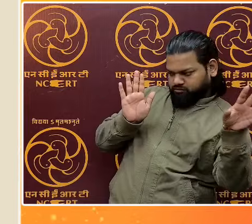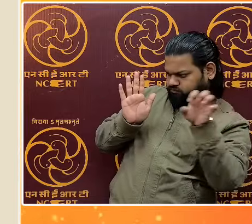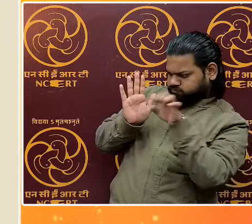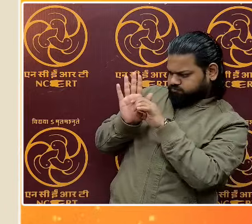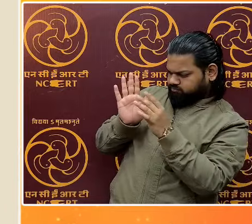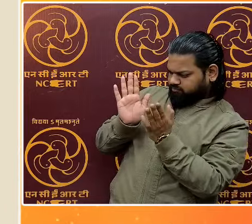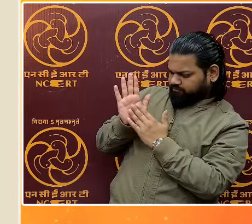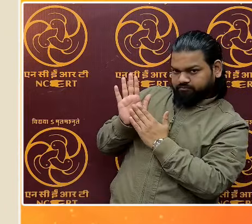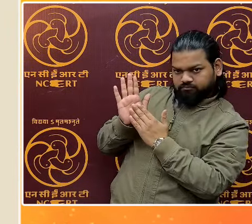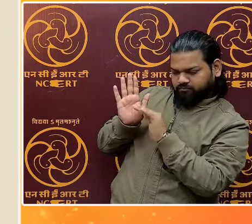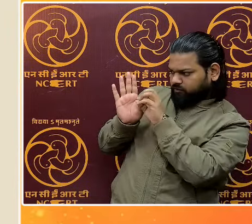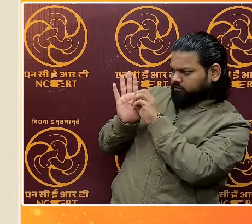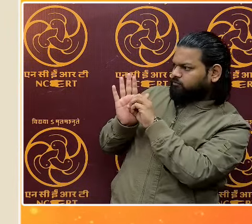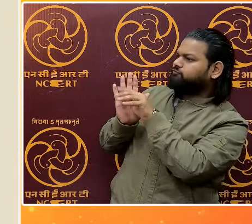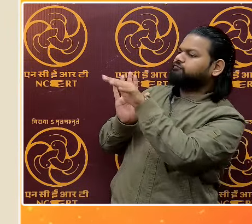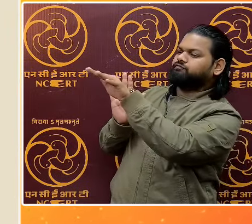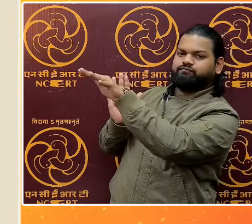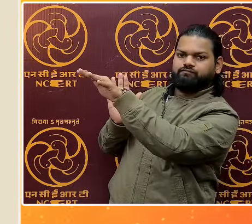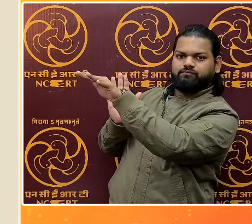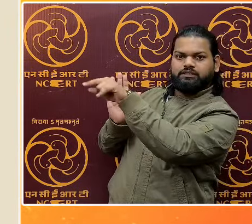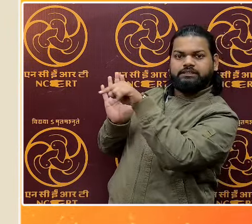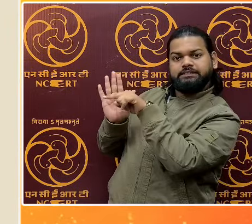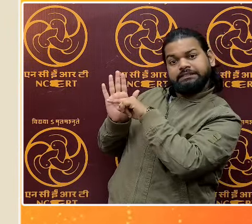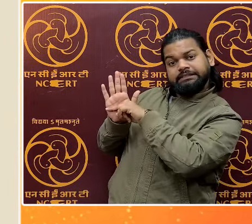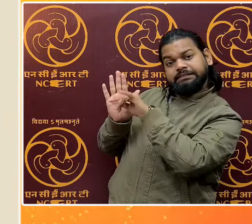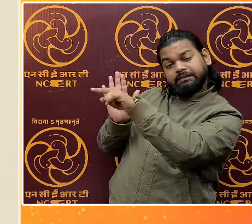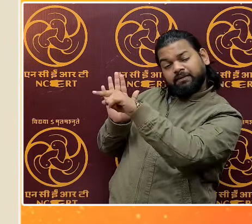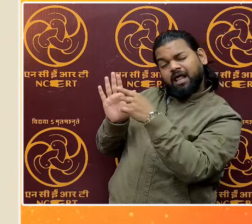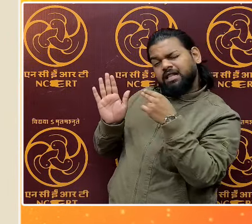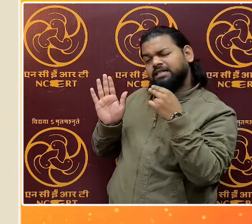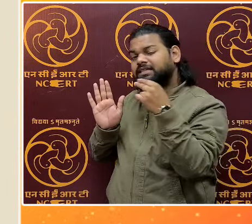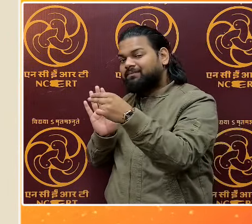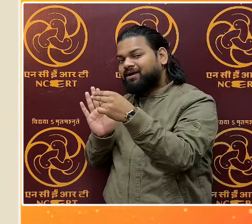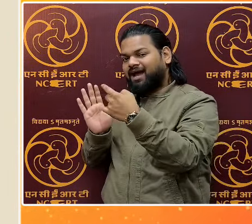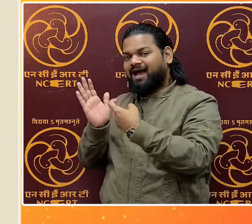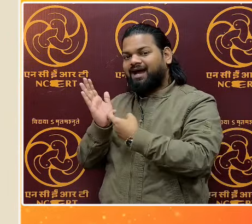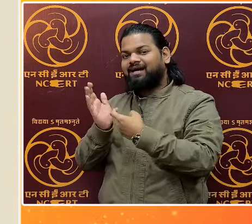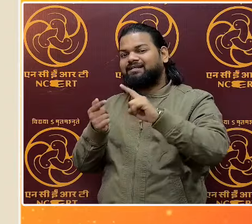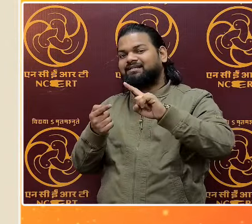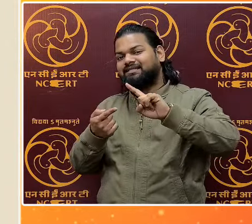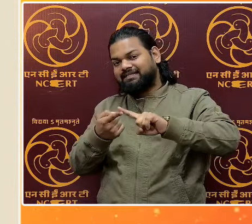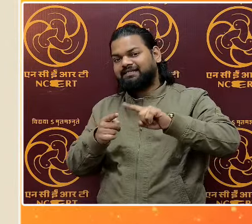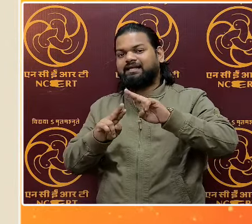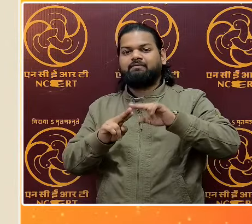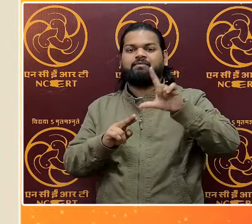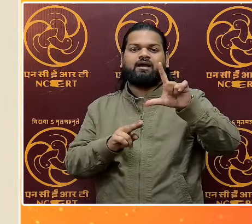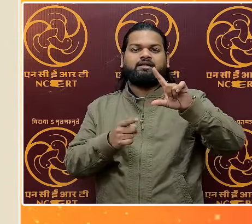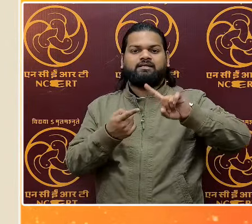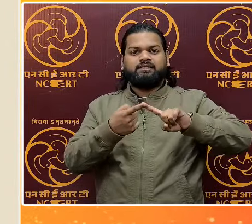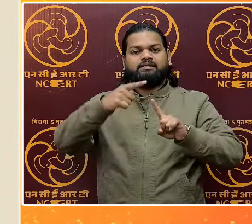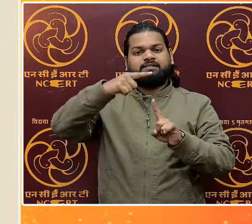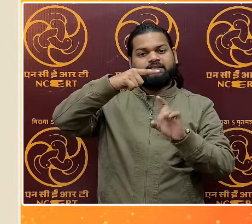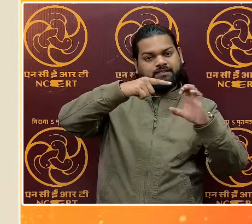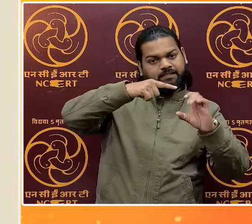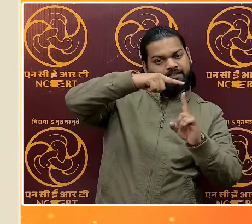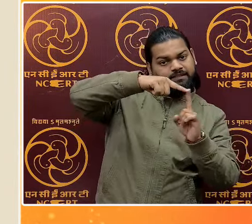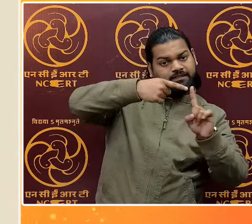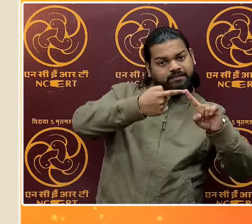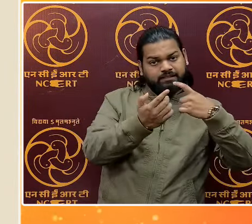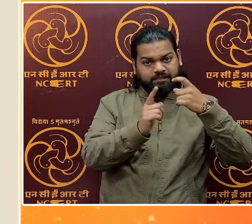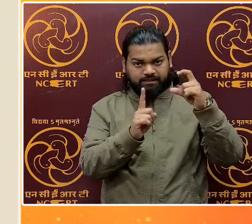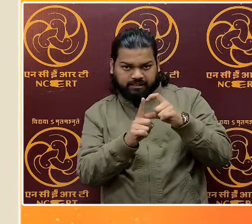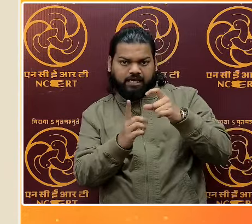in the other direction, that ray is called as reflected ray. right? The Right. difference is